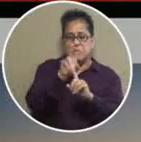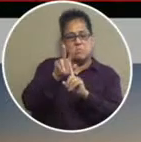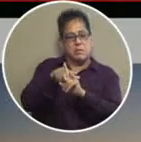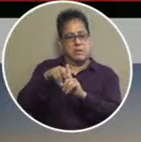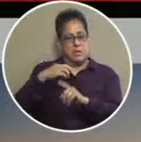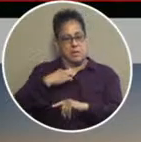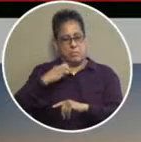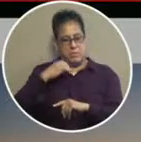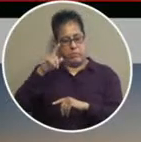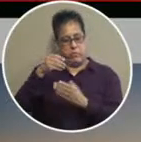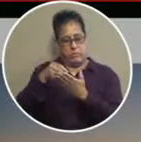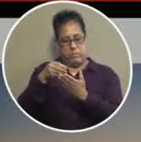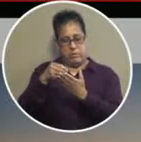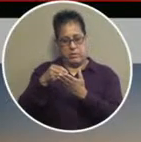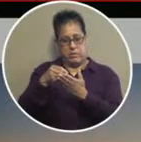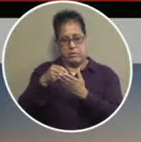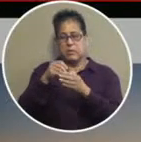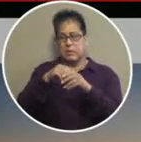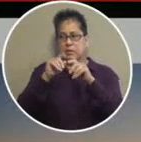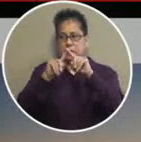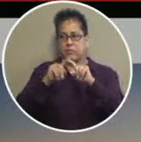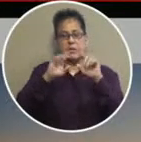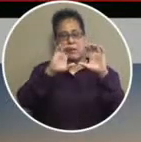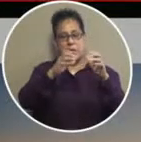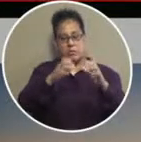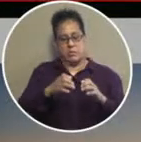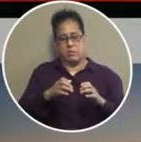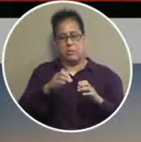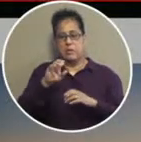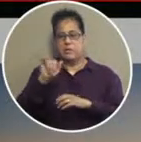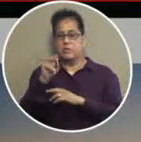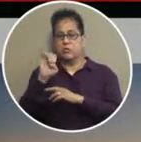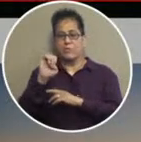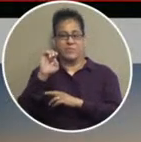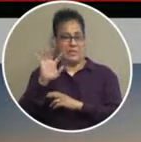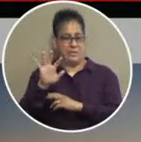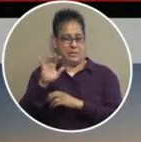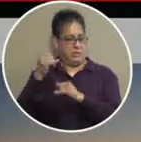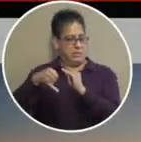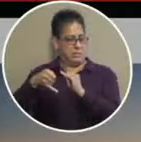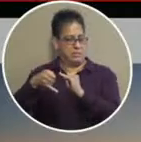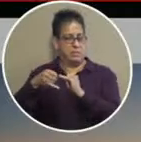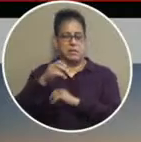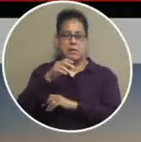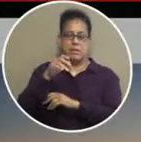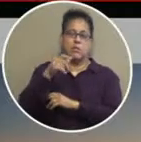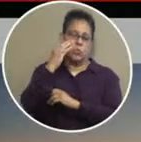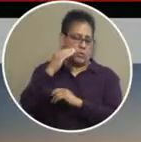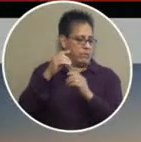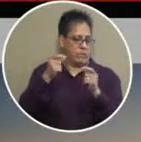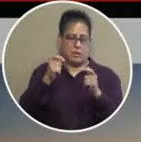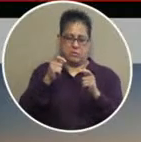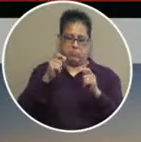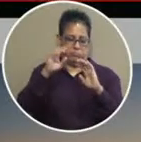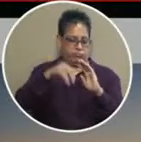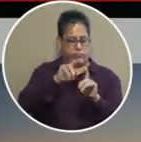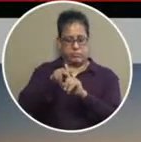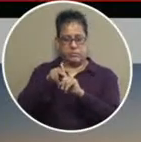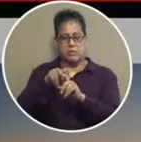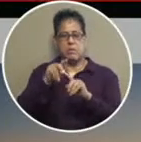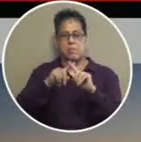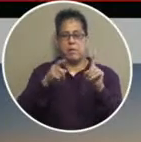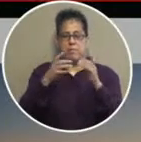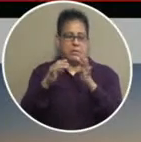applications for that funding in those categories by Friday, June 5th. We recognize that this is a very quick turnaround, but we have talked